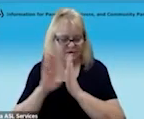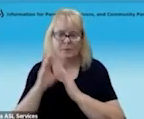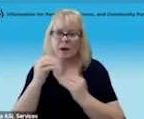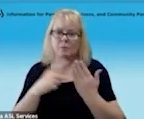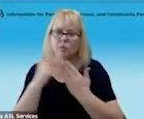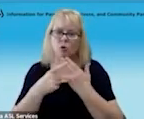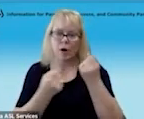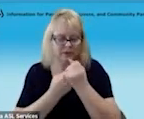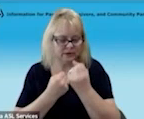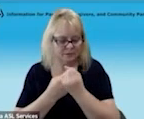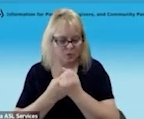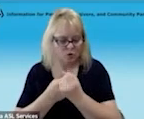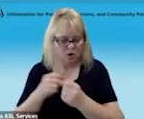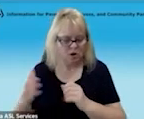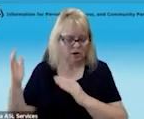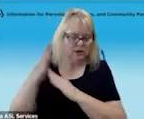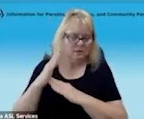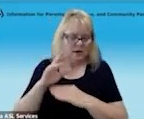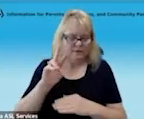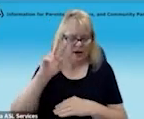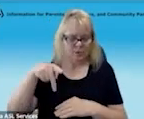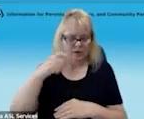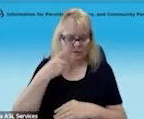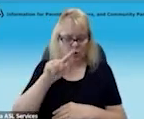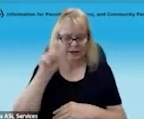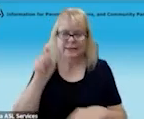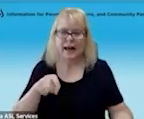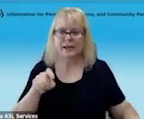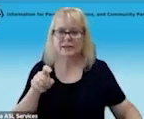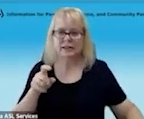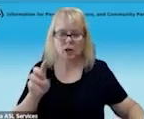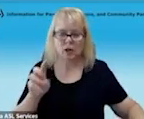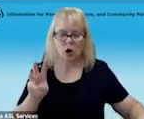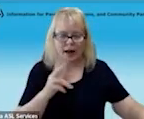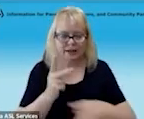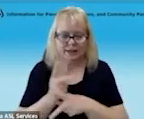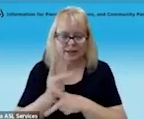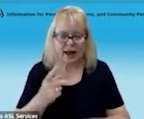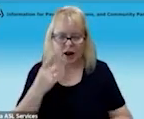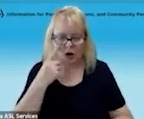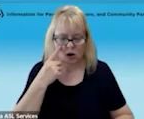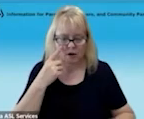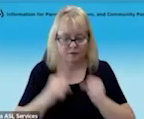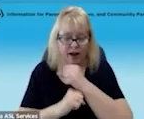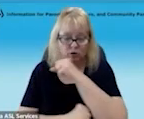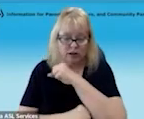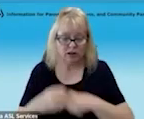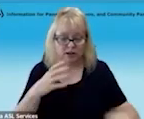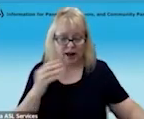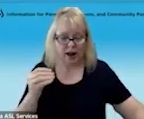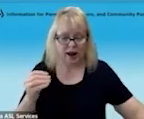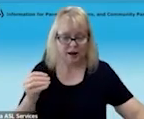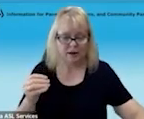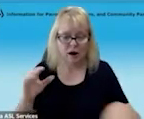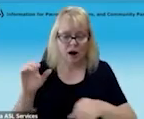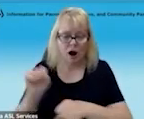Next, we have Ms. Beverly Watts Davis, who is Chief Officer for Resource Development and Program Support and Senior Vice President